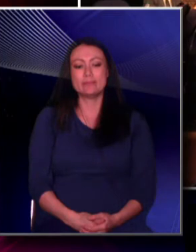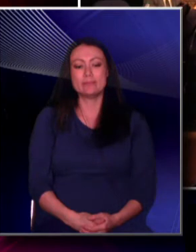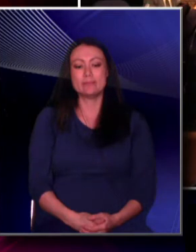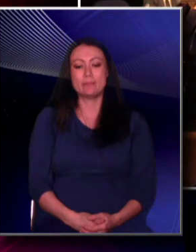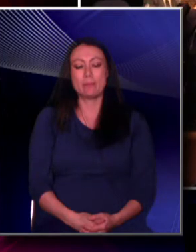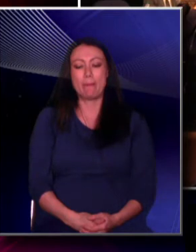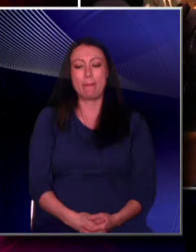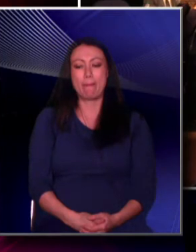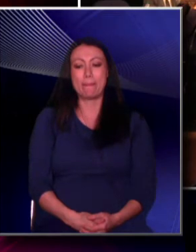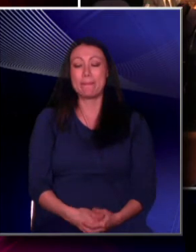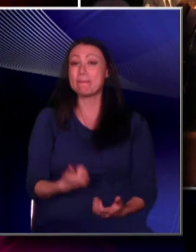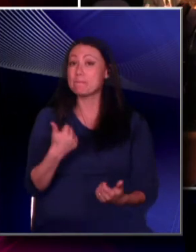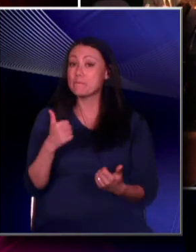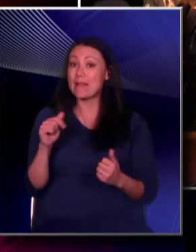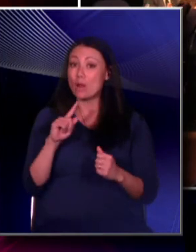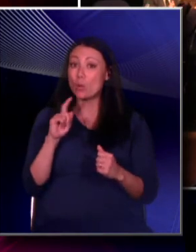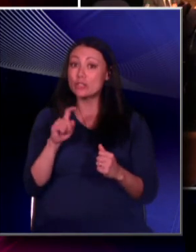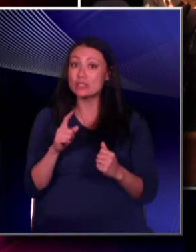Follow-up questions?